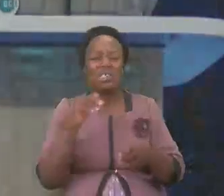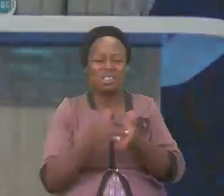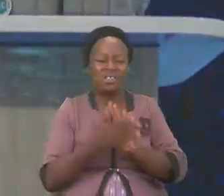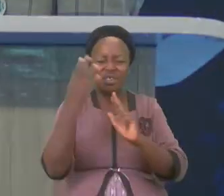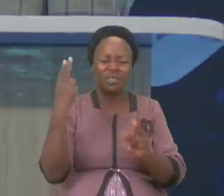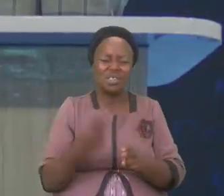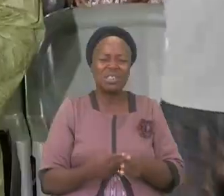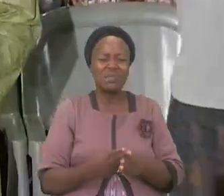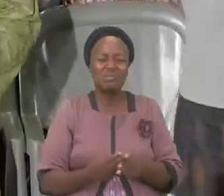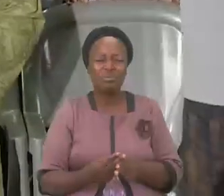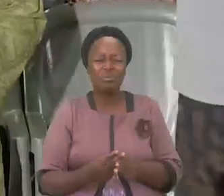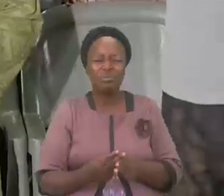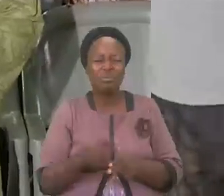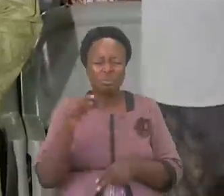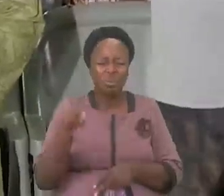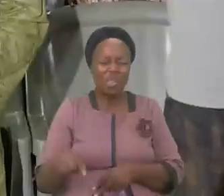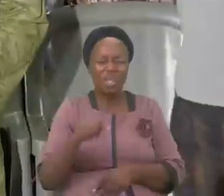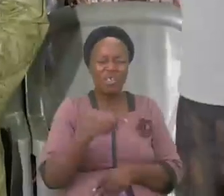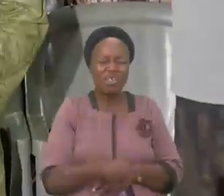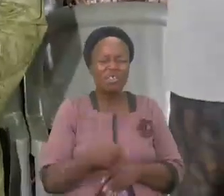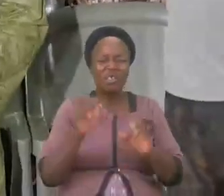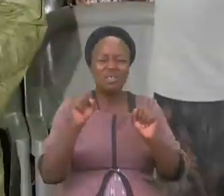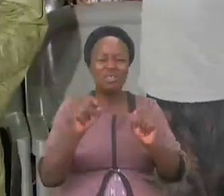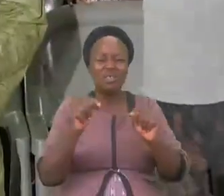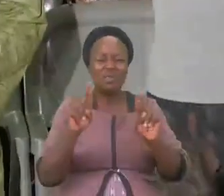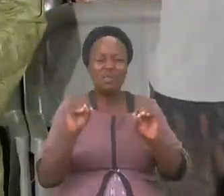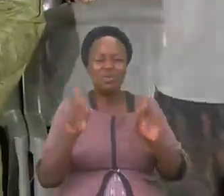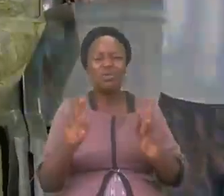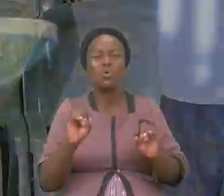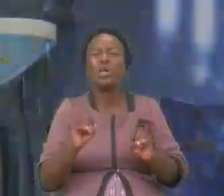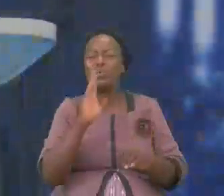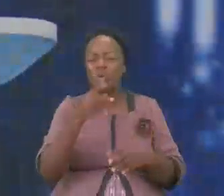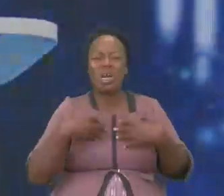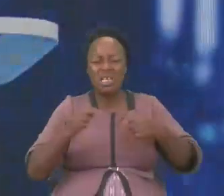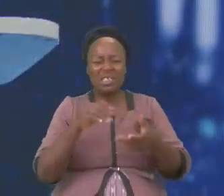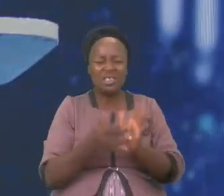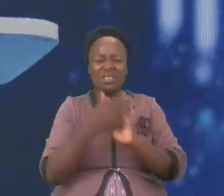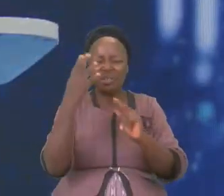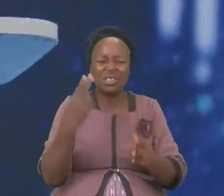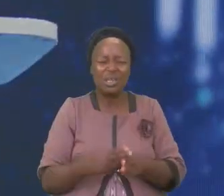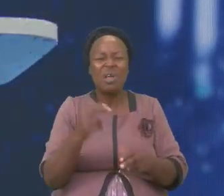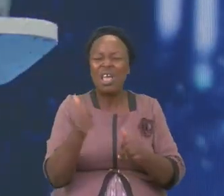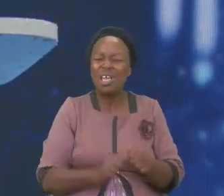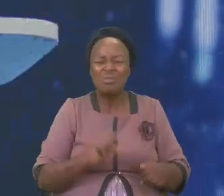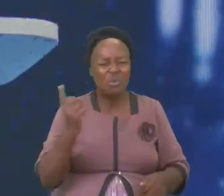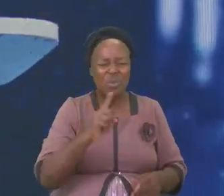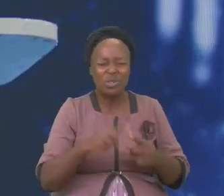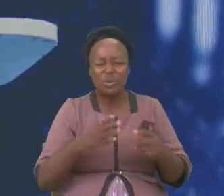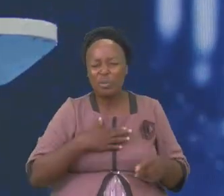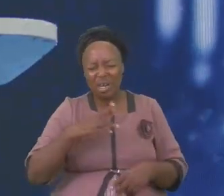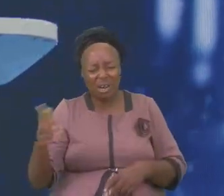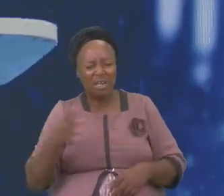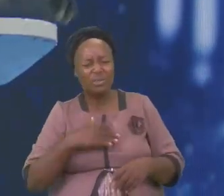in Jesus' name. Everywhere, to my right, to my left, at the back, in the front, healing